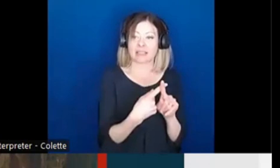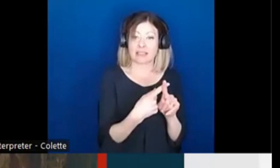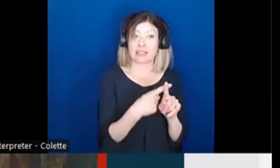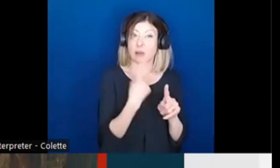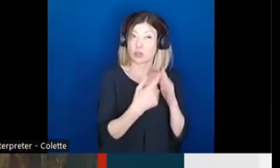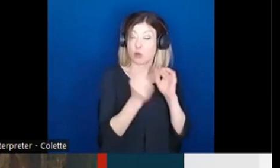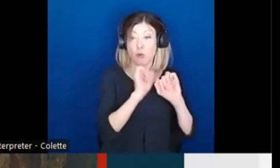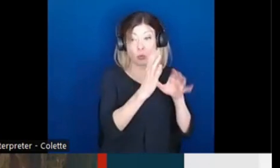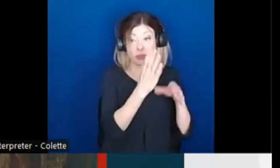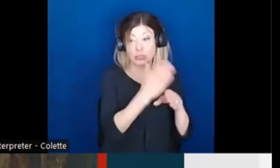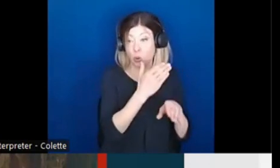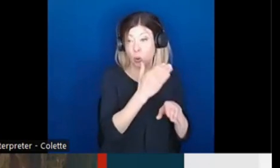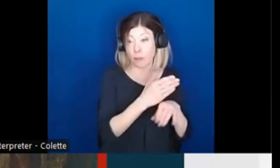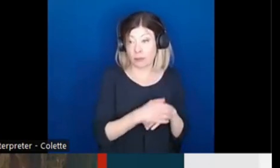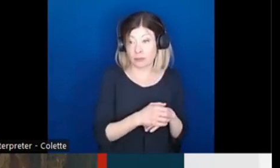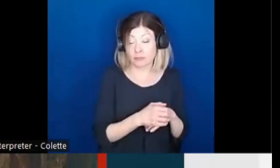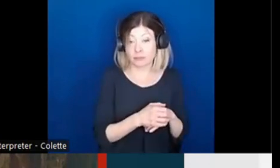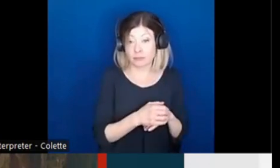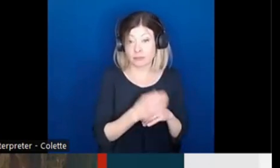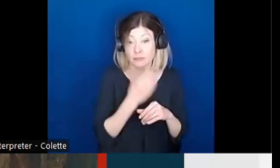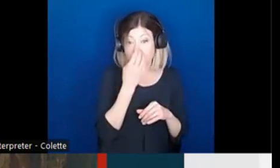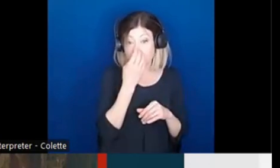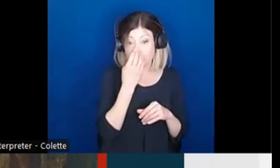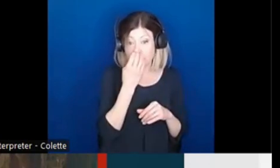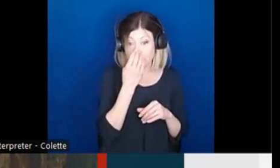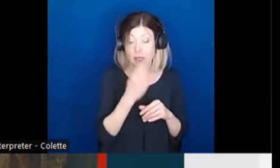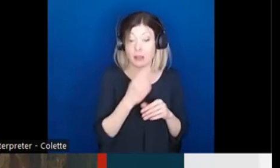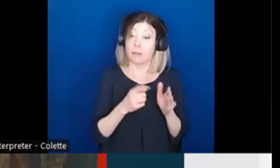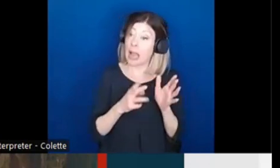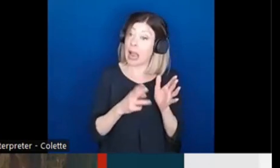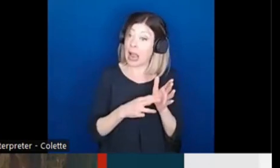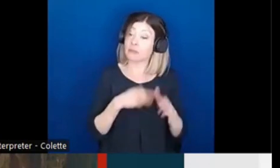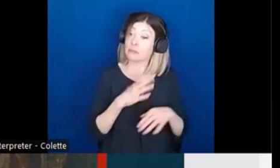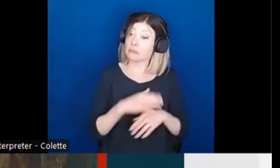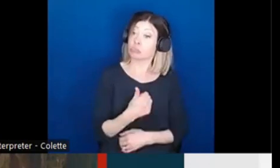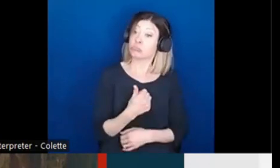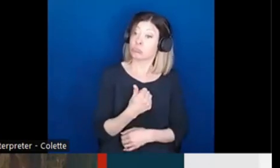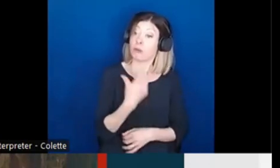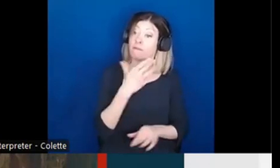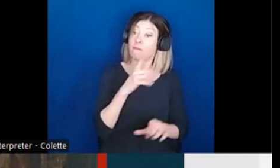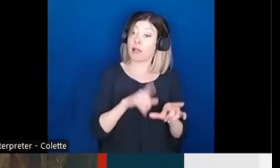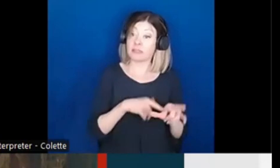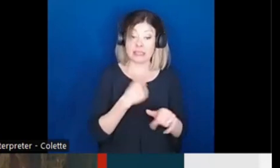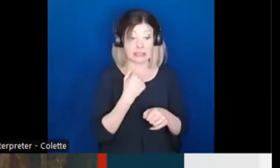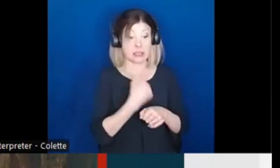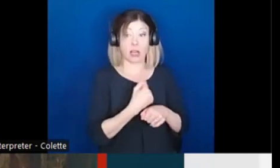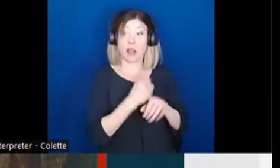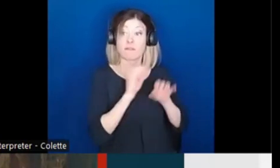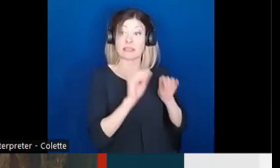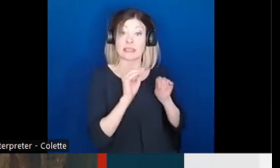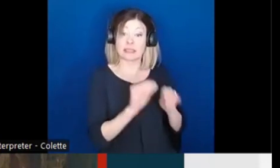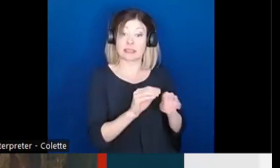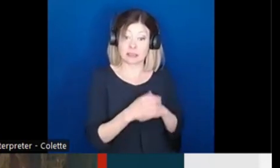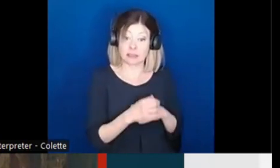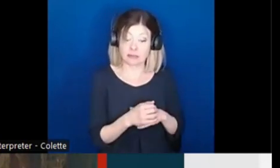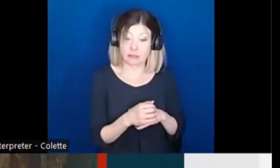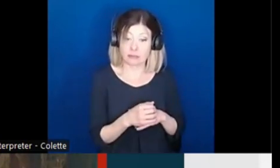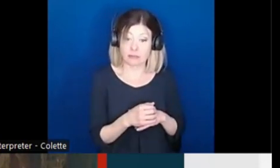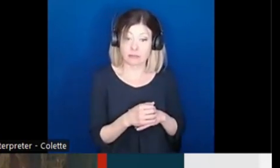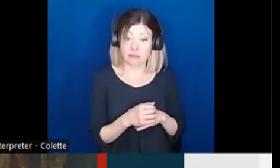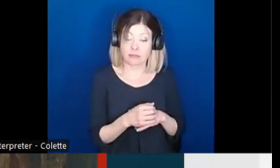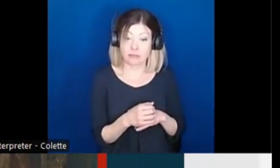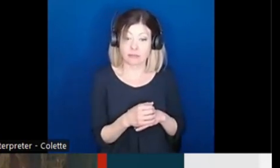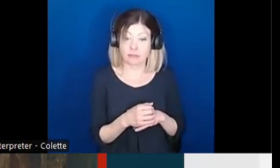job. Anne actually made it work. She was a governess for 5 years. Her first book, Agnes Grey, is a more